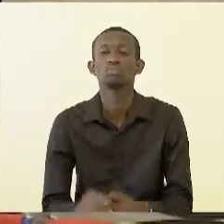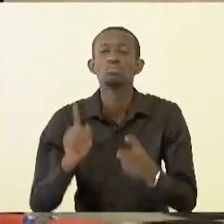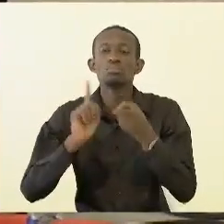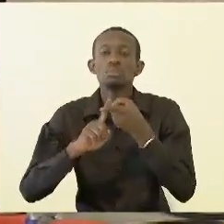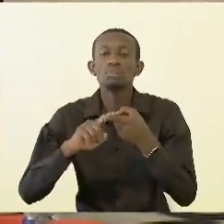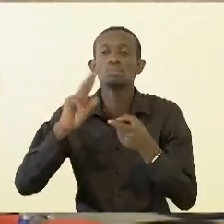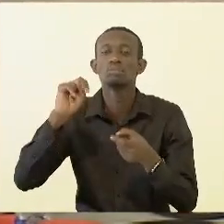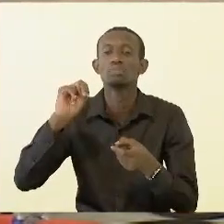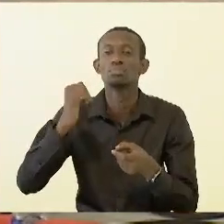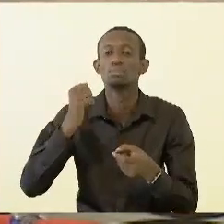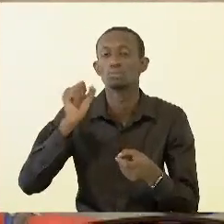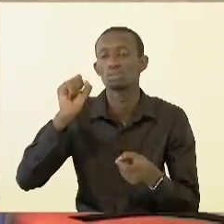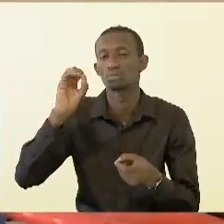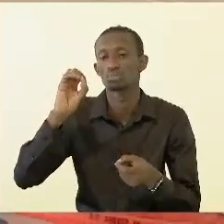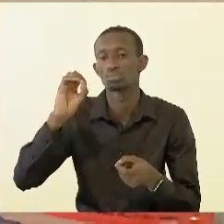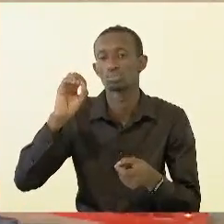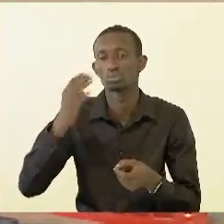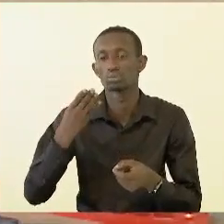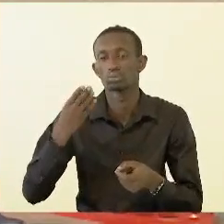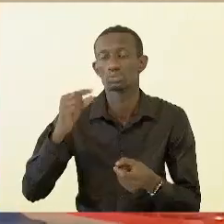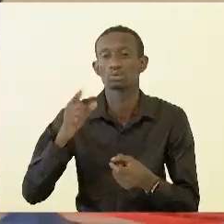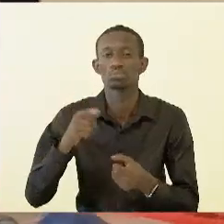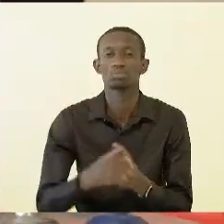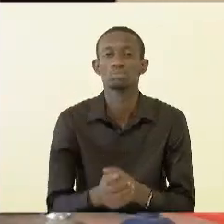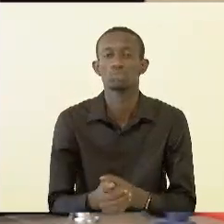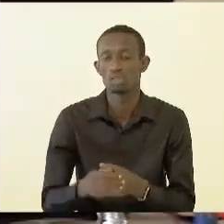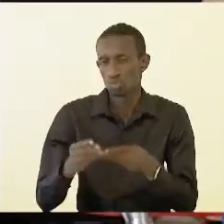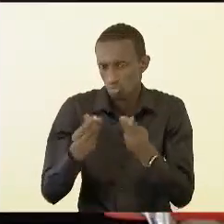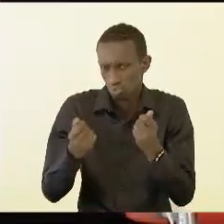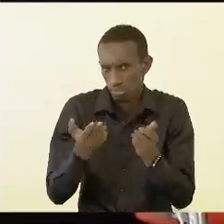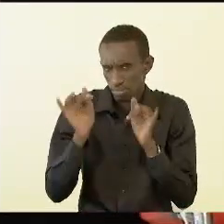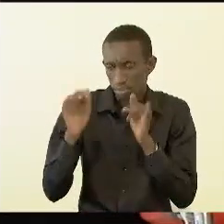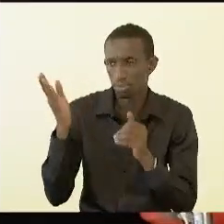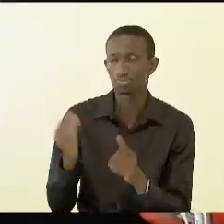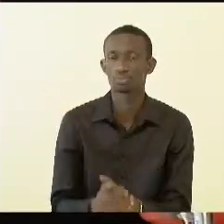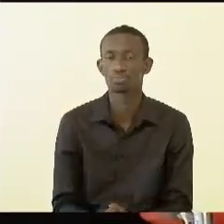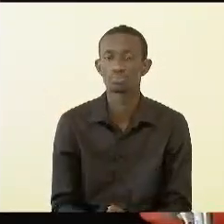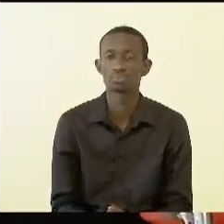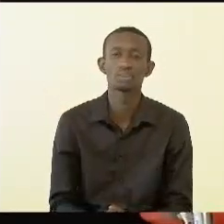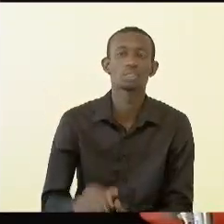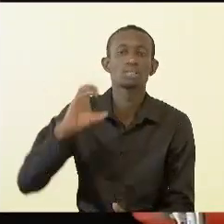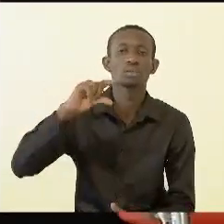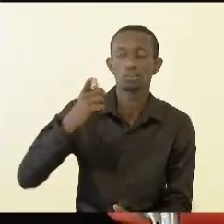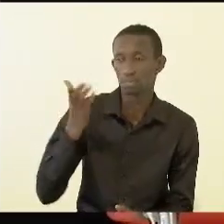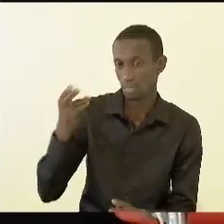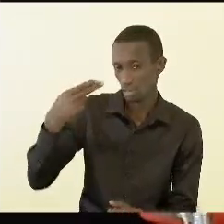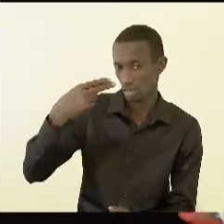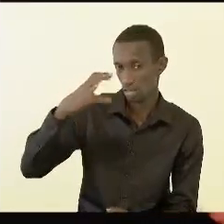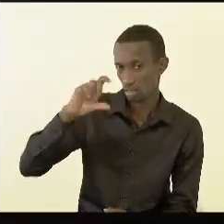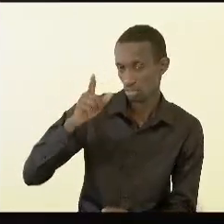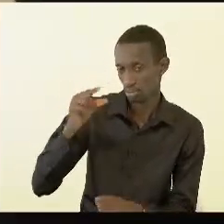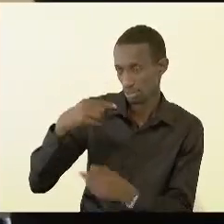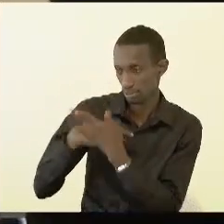sodium hydrogen sulfate. The solution, that one will remain in the flask. So this hydrogen chloride